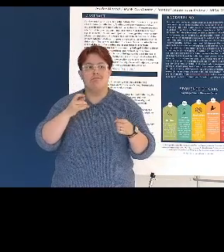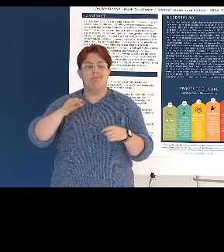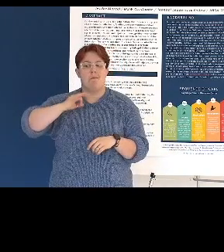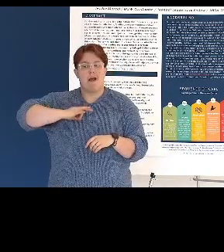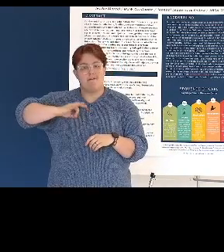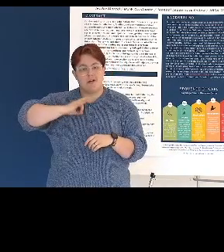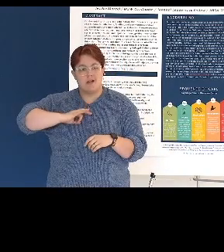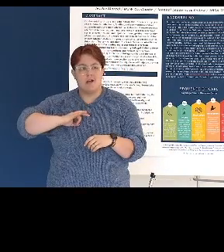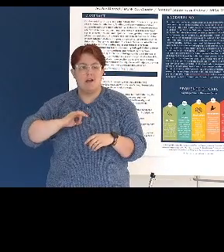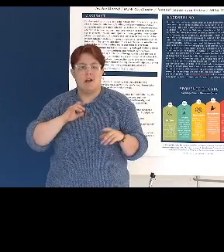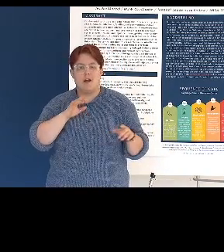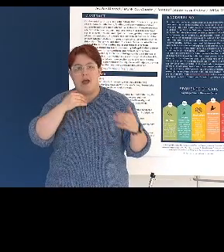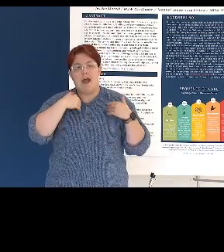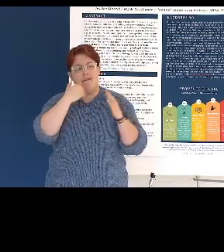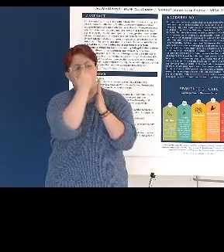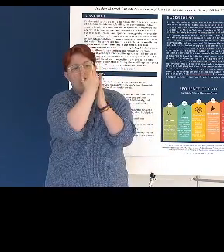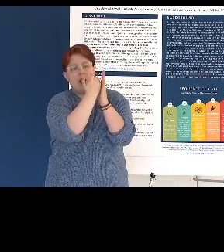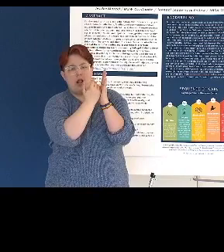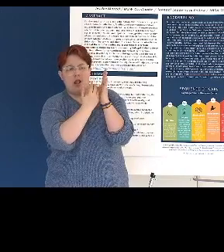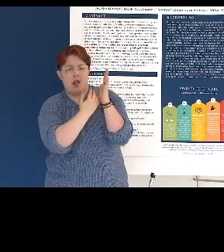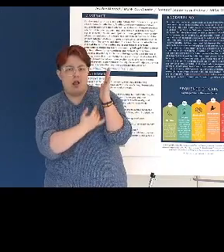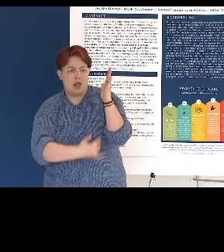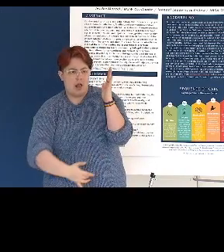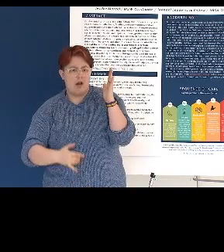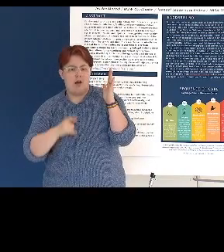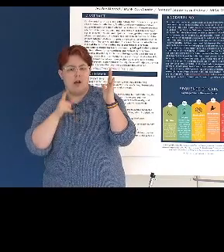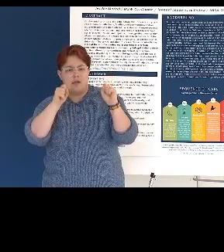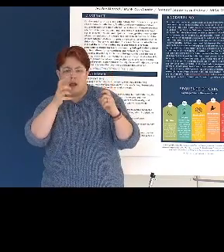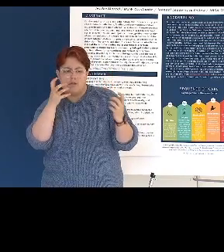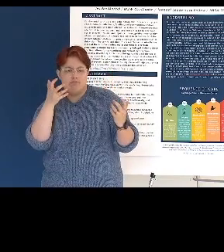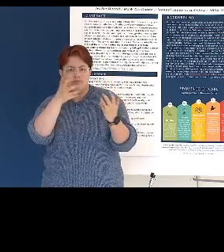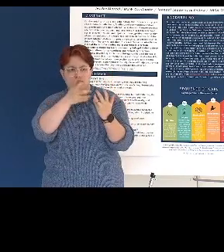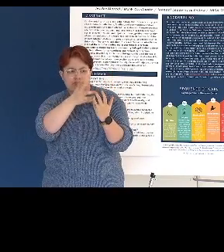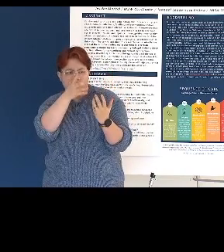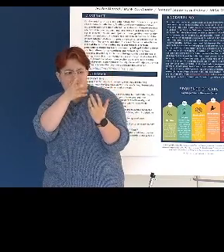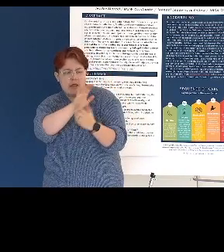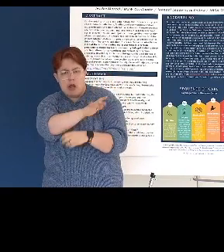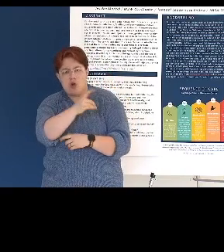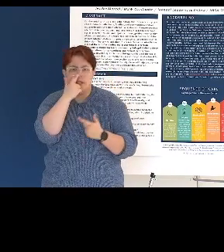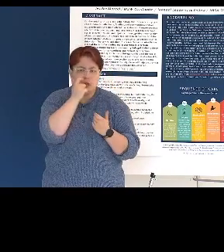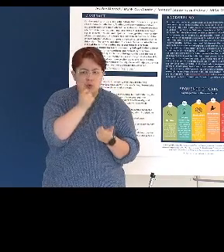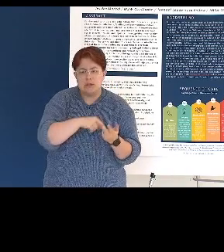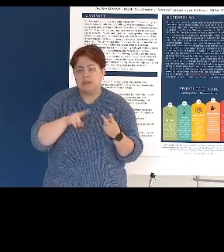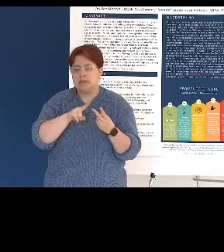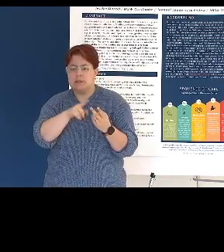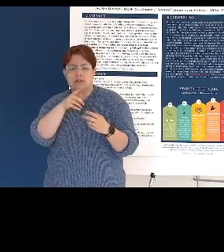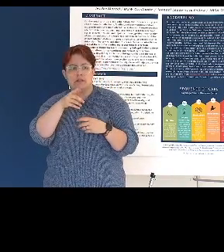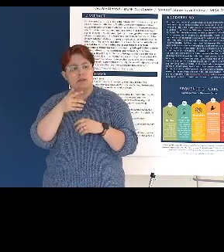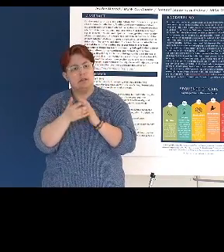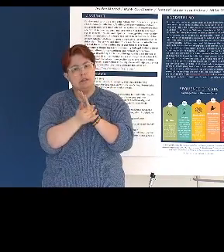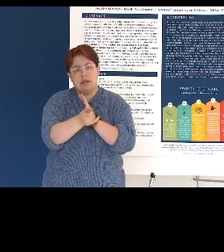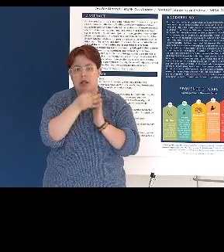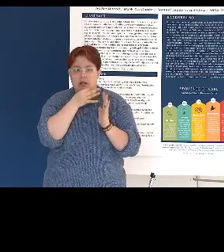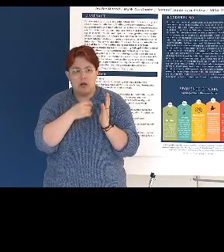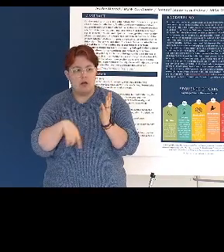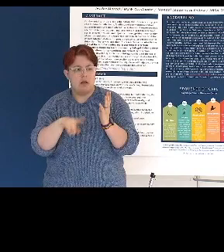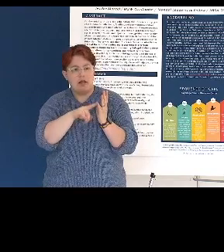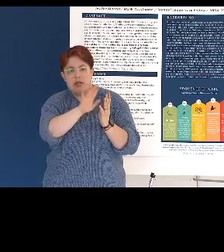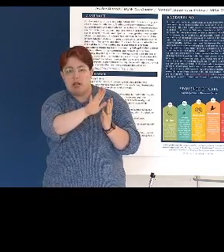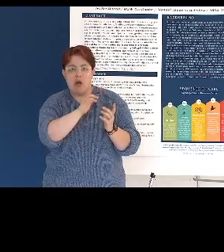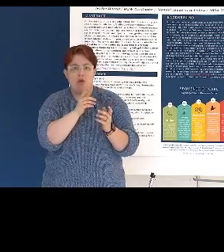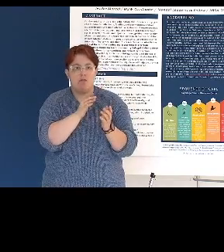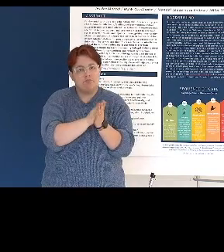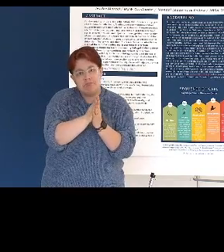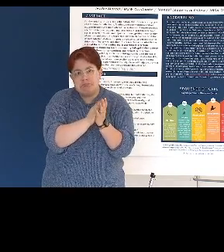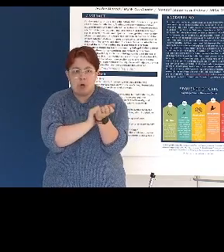large menu of options that fits the consumer's interests, skills, and motivations.